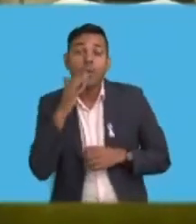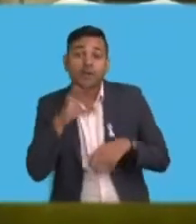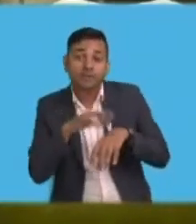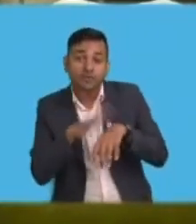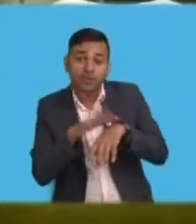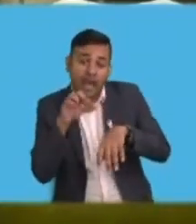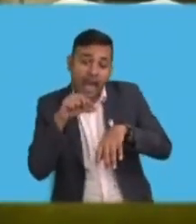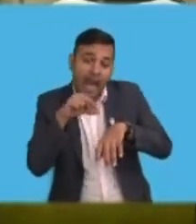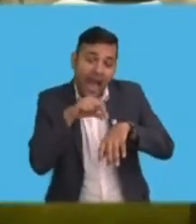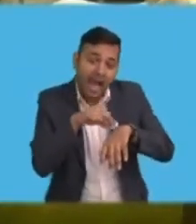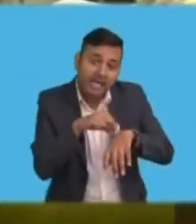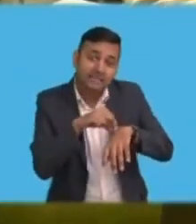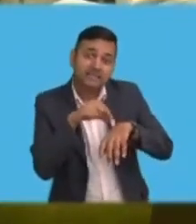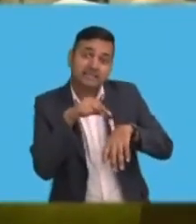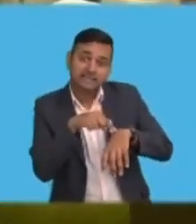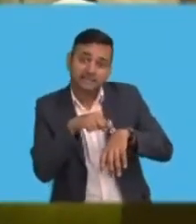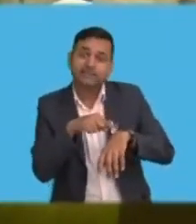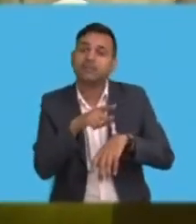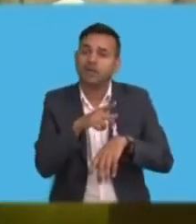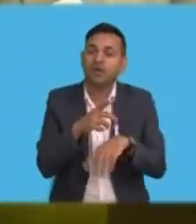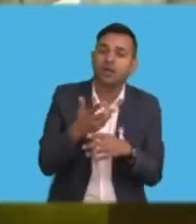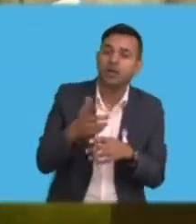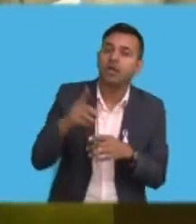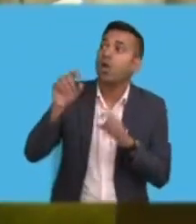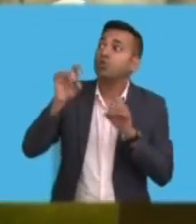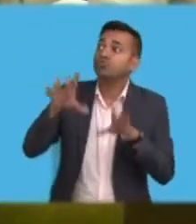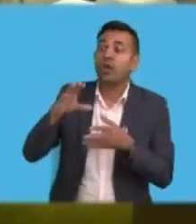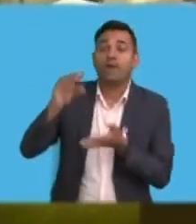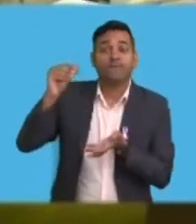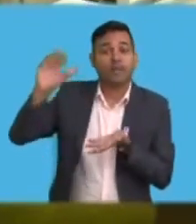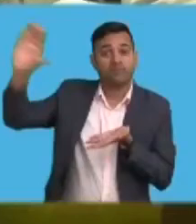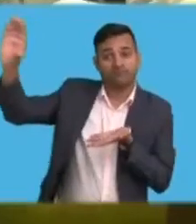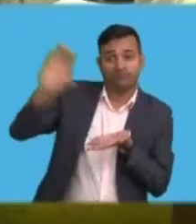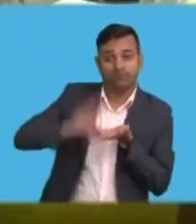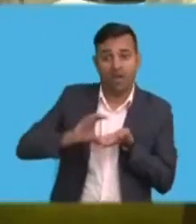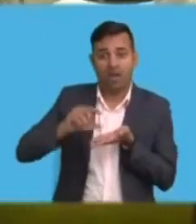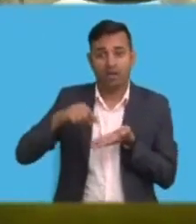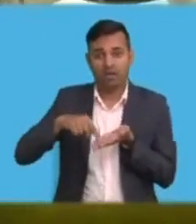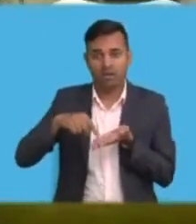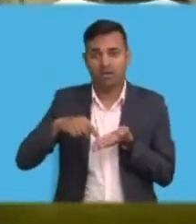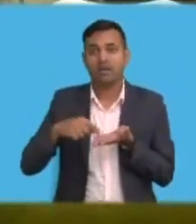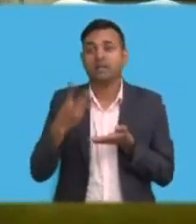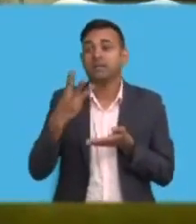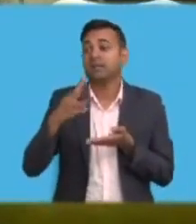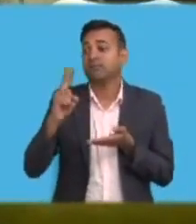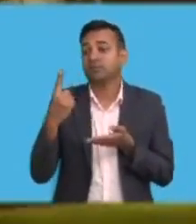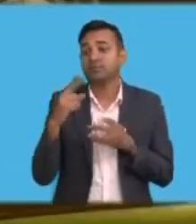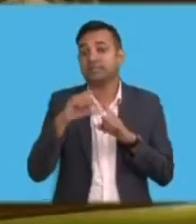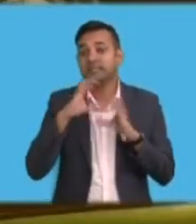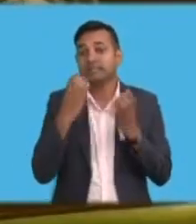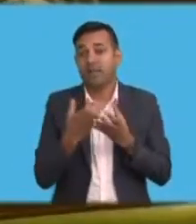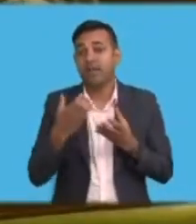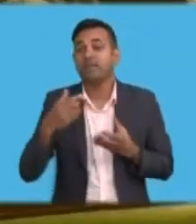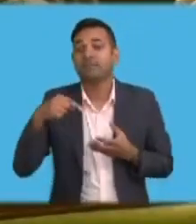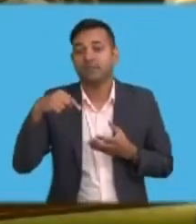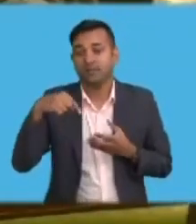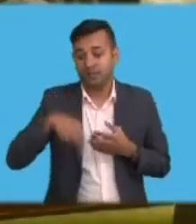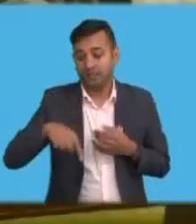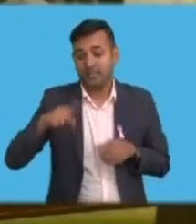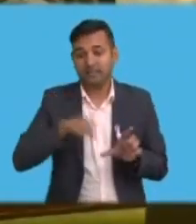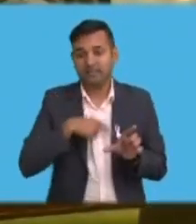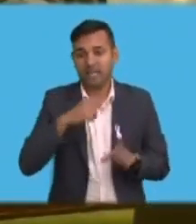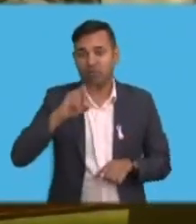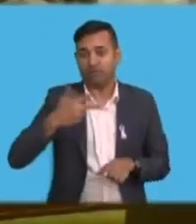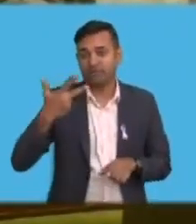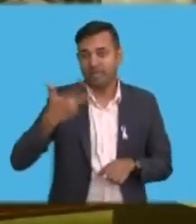and will be initially piloted and completed in the Central Division by 31st December 2018 and then carried out to other